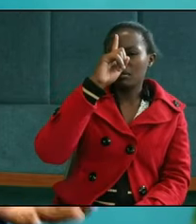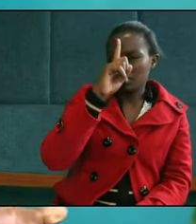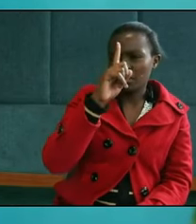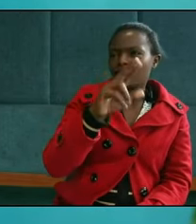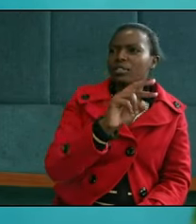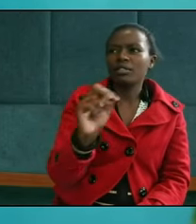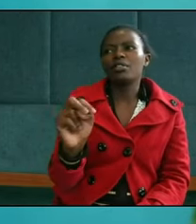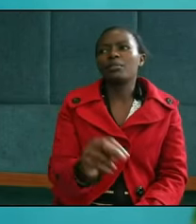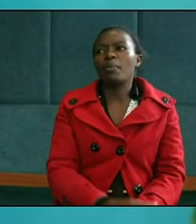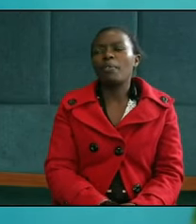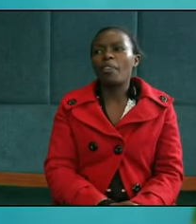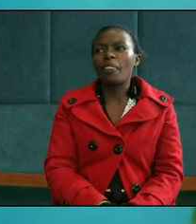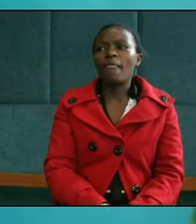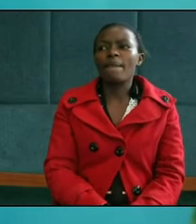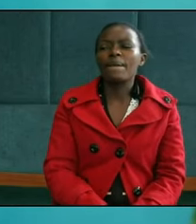Dear saints,